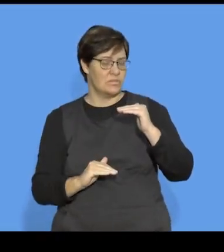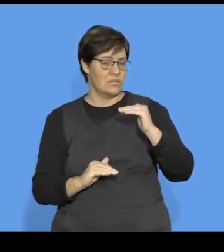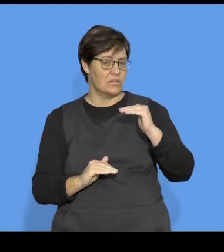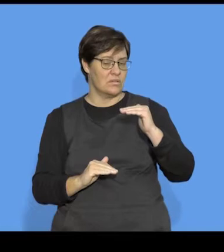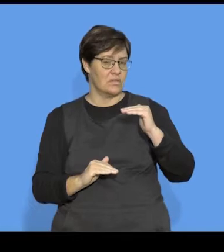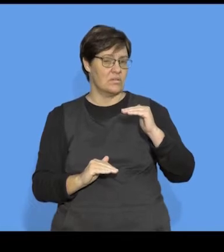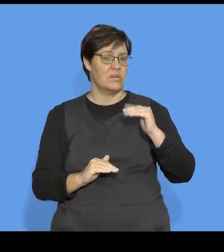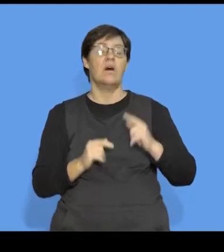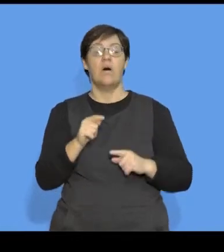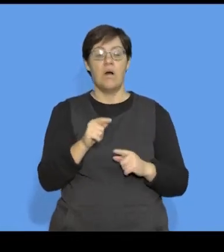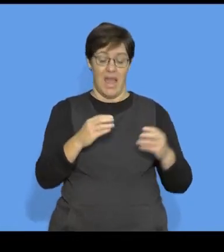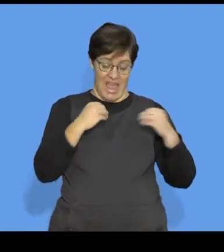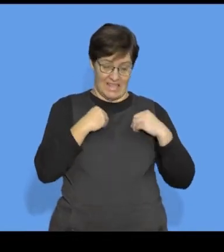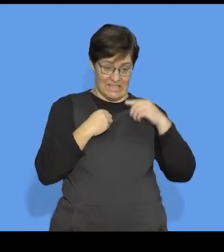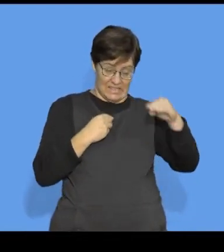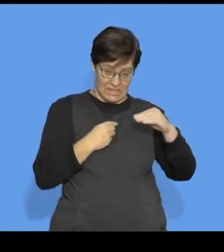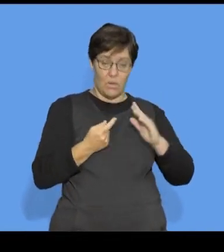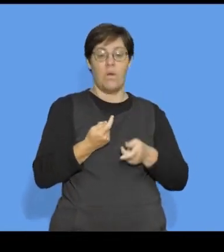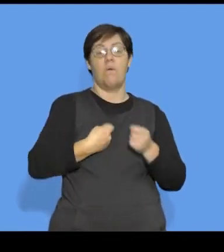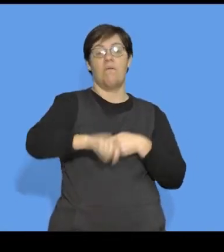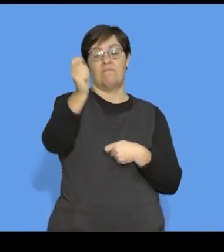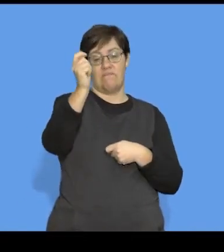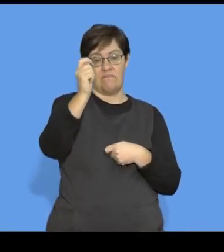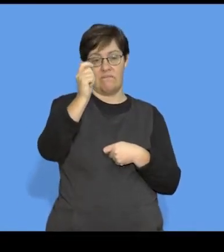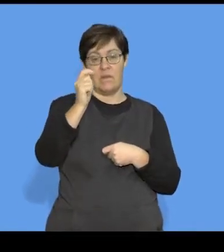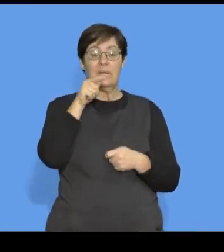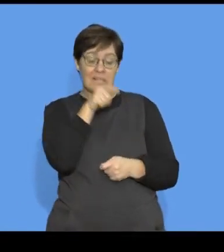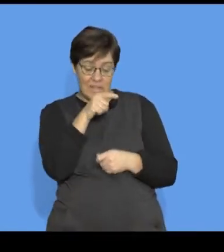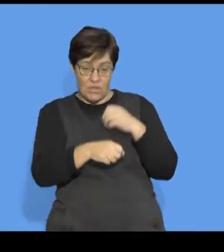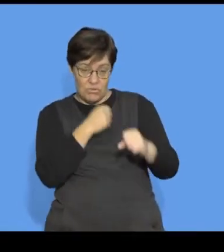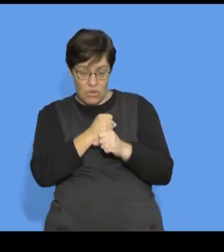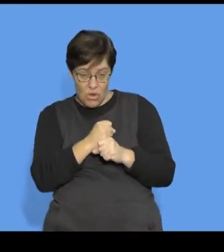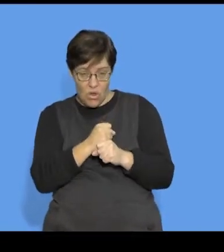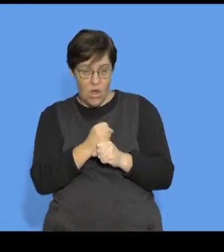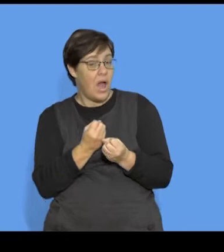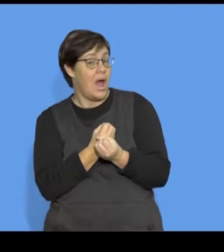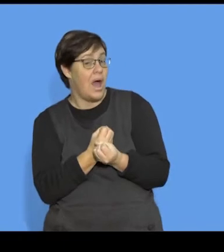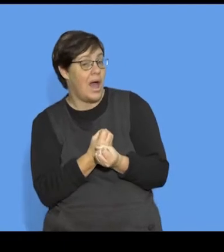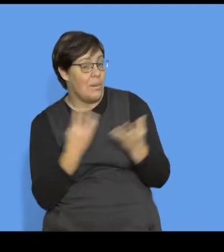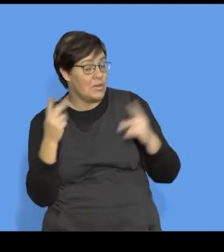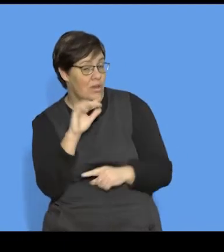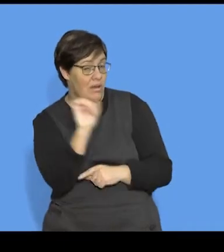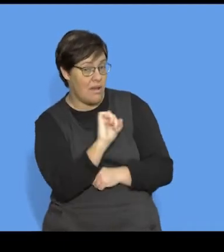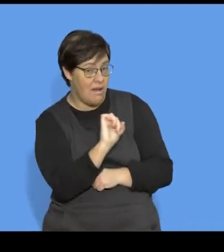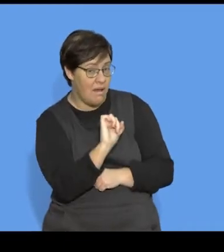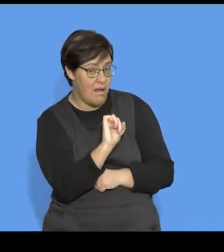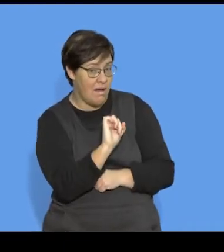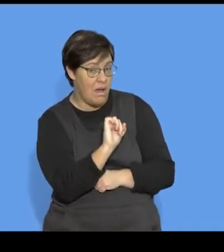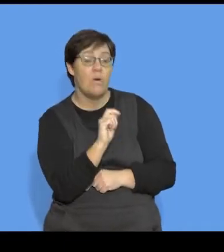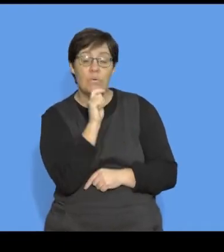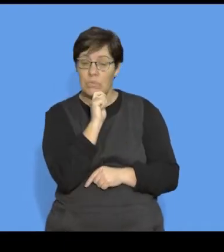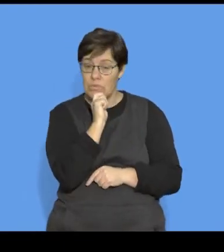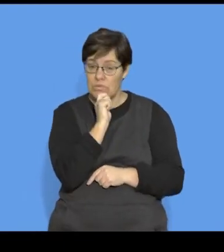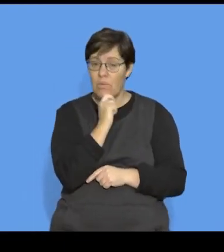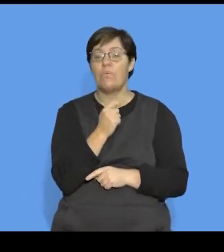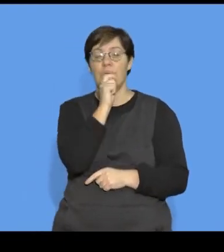depreciation on the asset that we are disposing of, but for this year, how much of the vehicle did